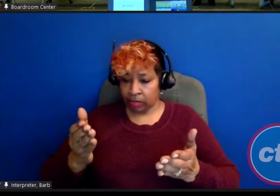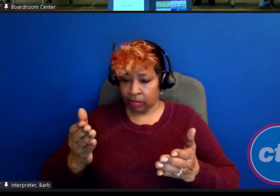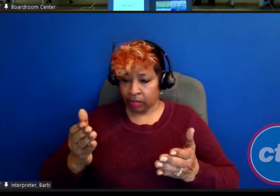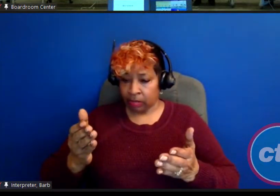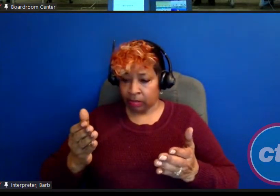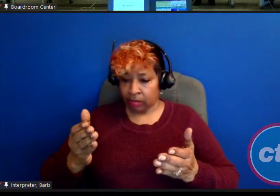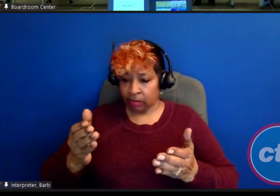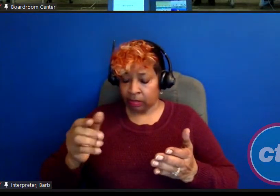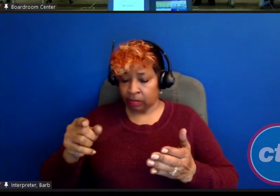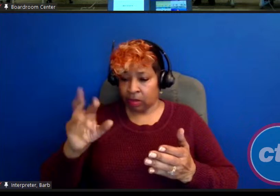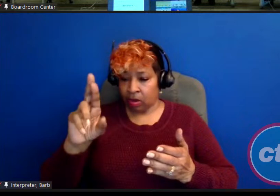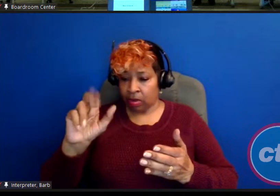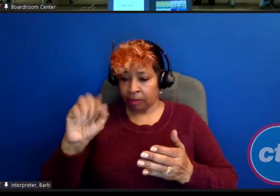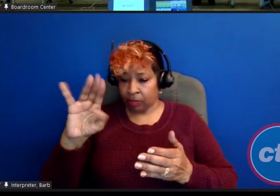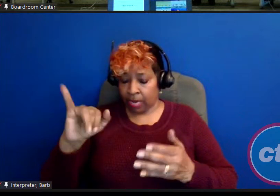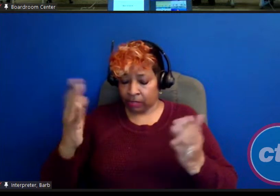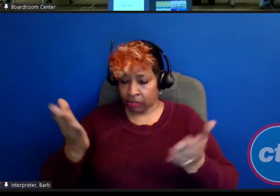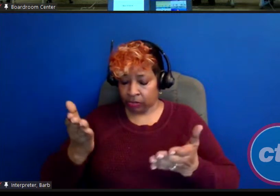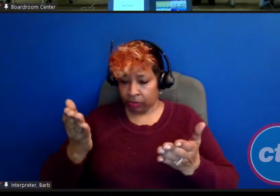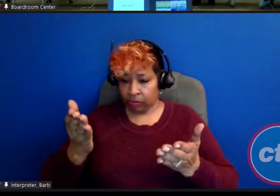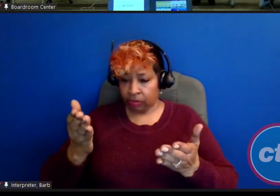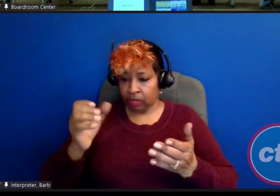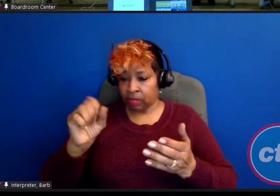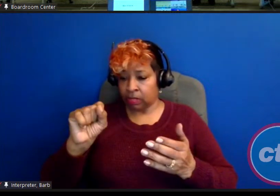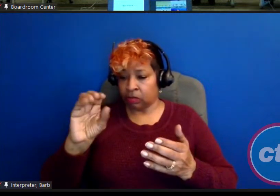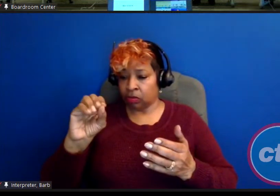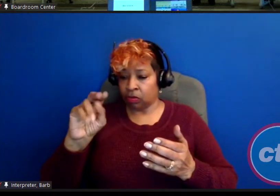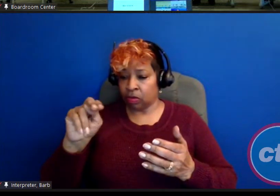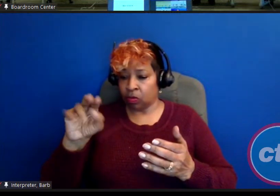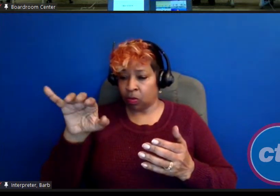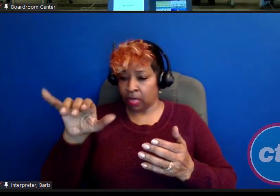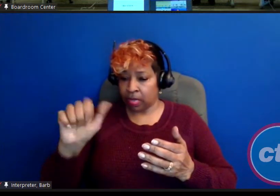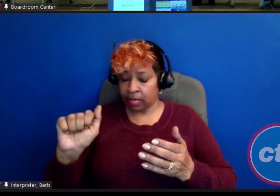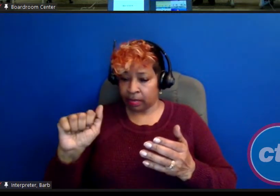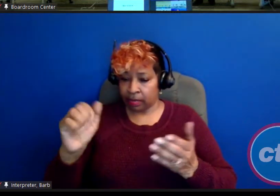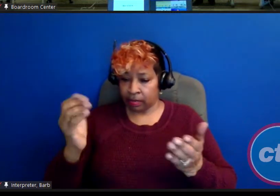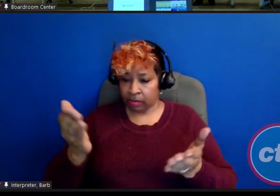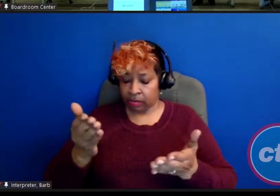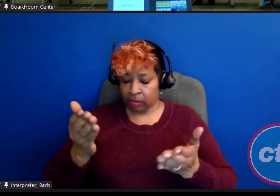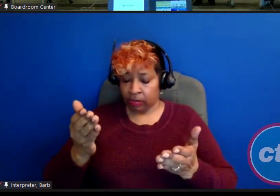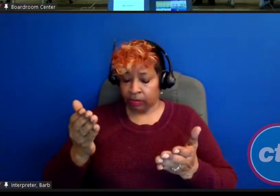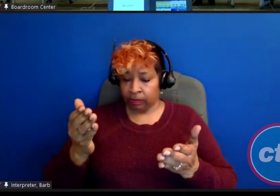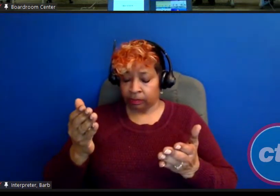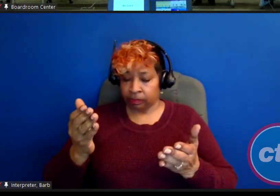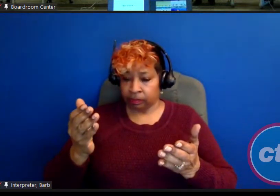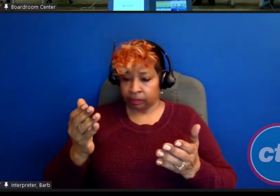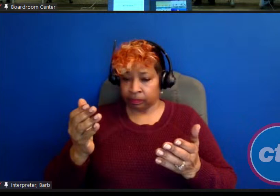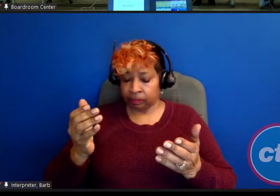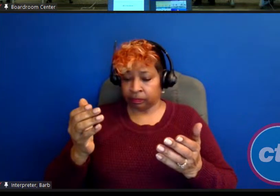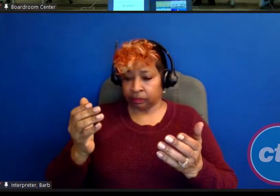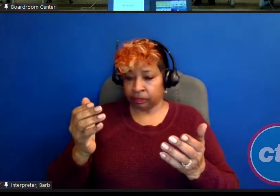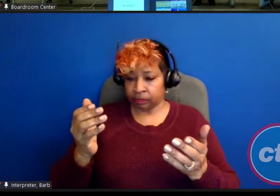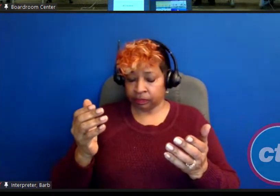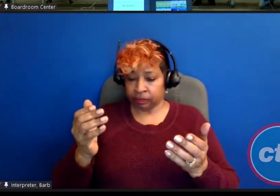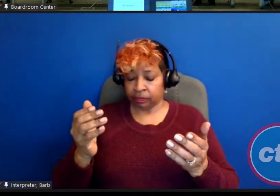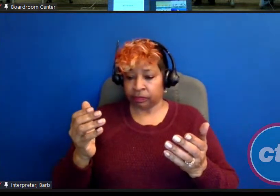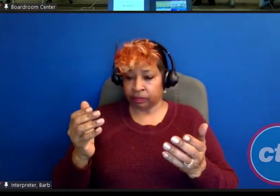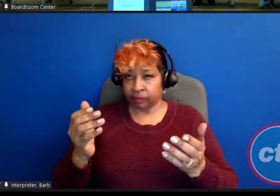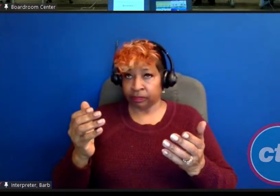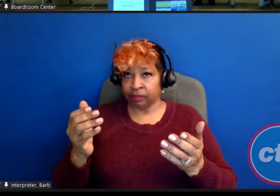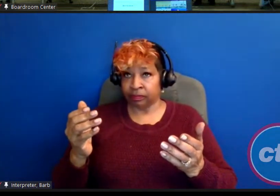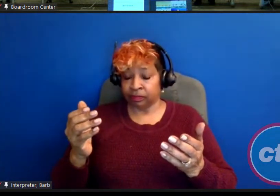Chairperson Raby. Here. Sonia Del Rio. Here. No, that's Okay.